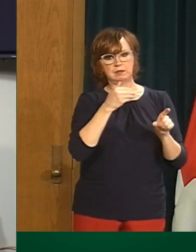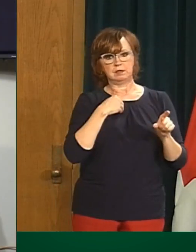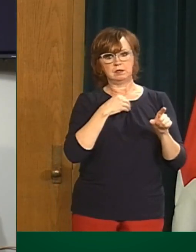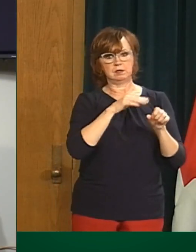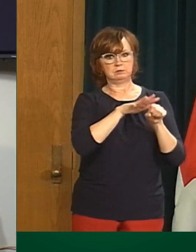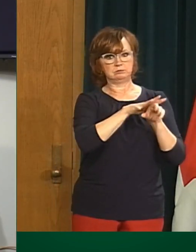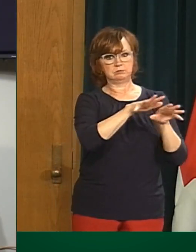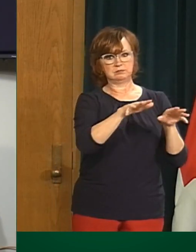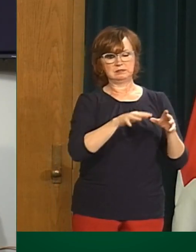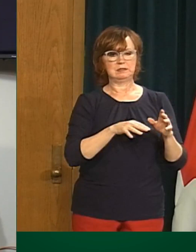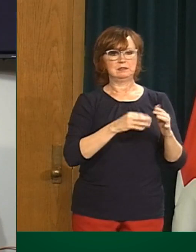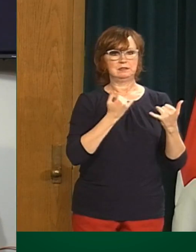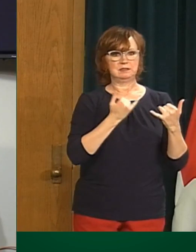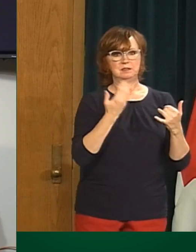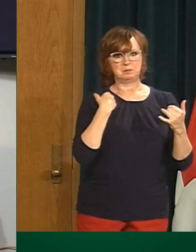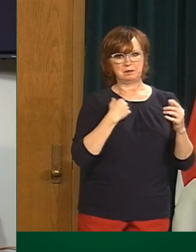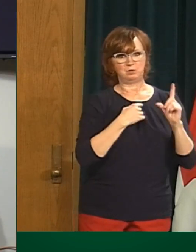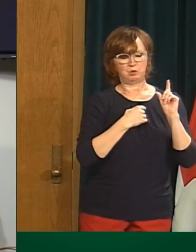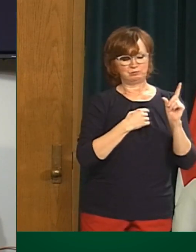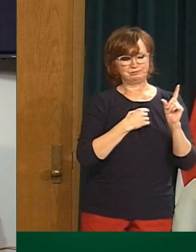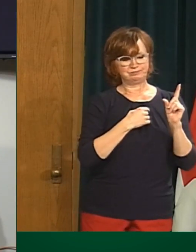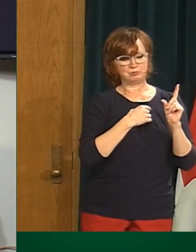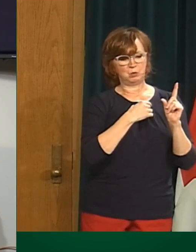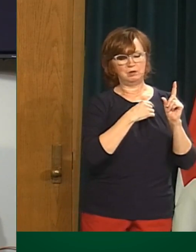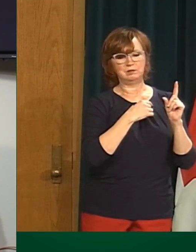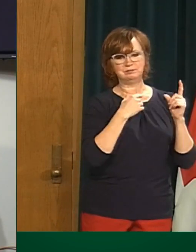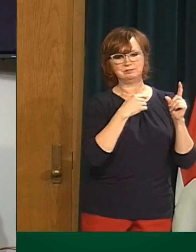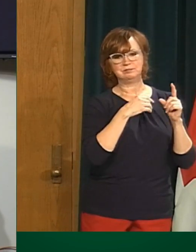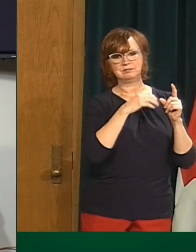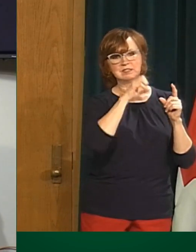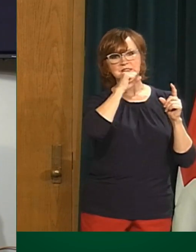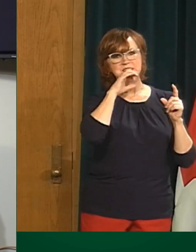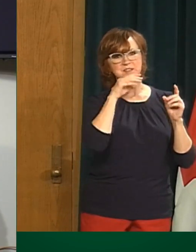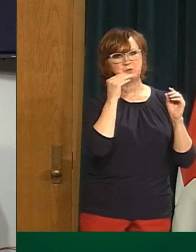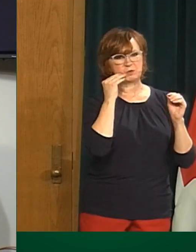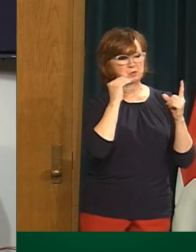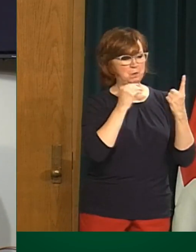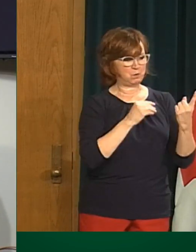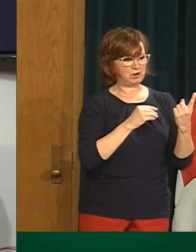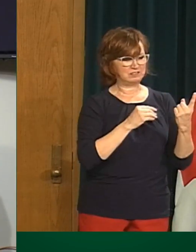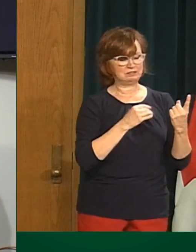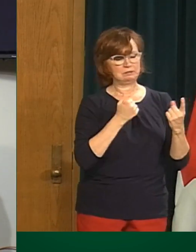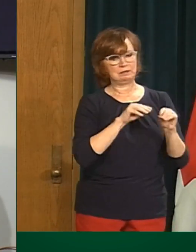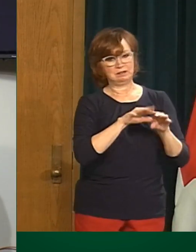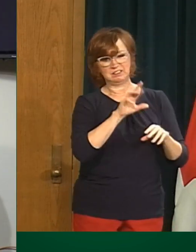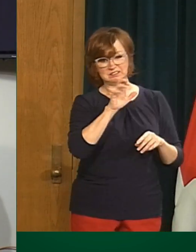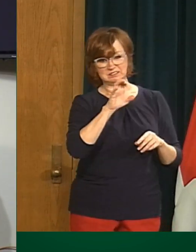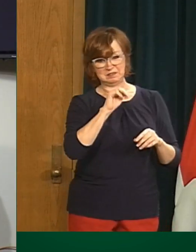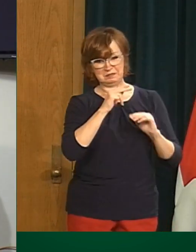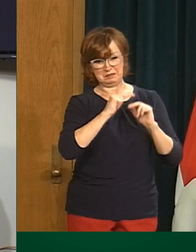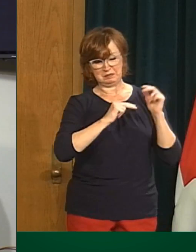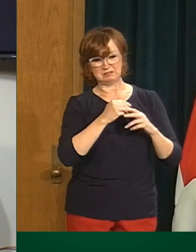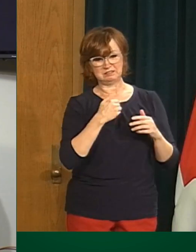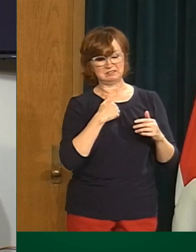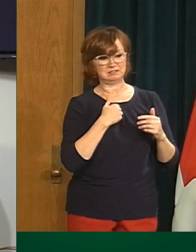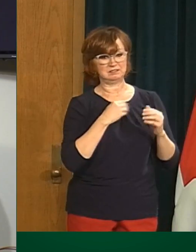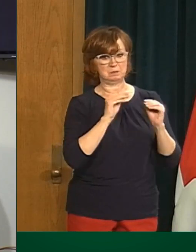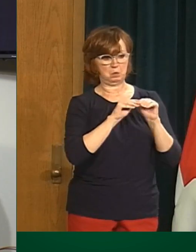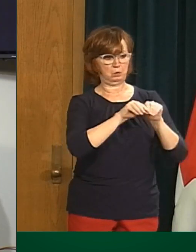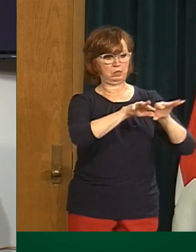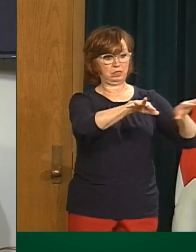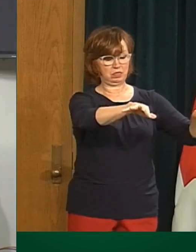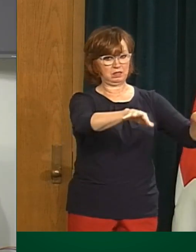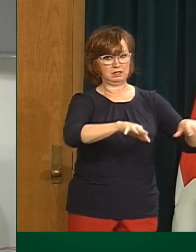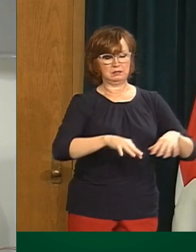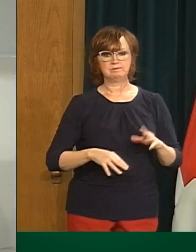Loche is more than just associated to that one health center. So I'll maybe make some general comments, and then I'll ask Dr. Rim to